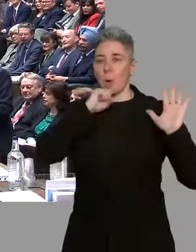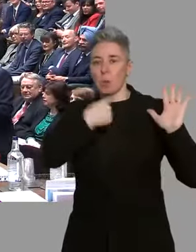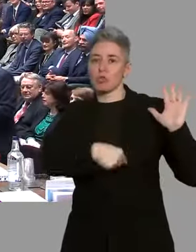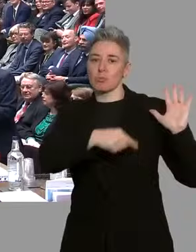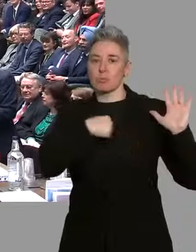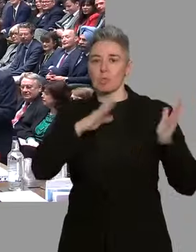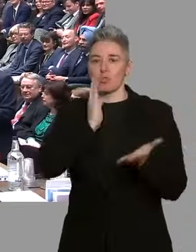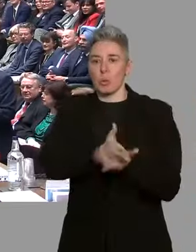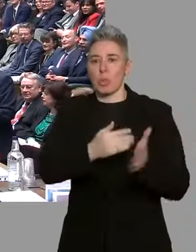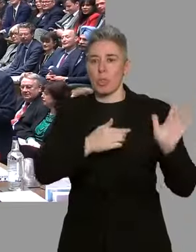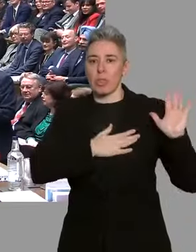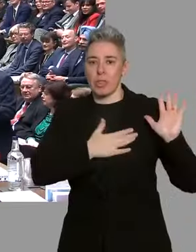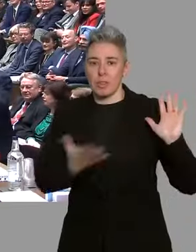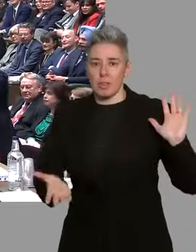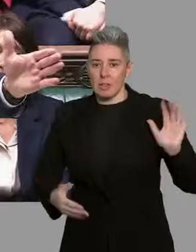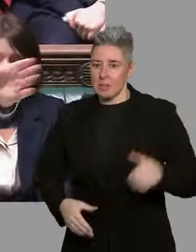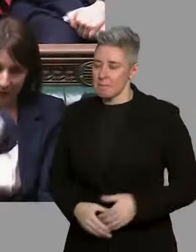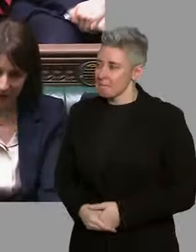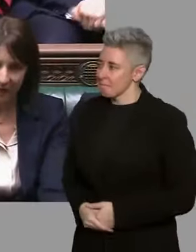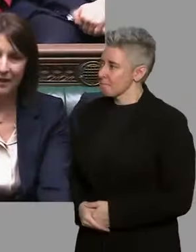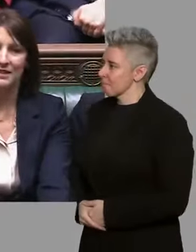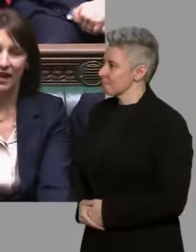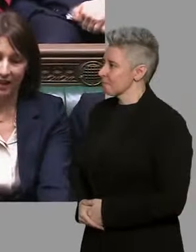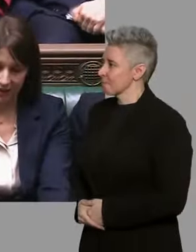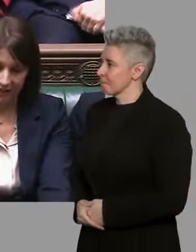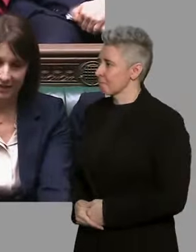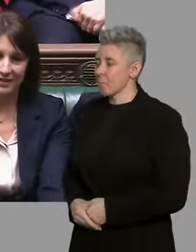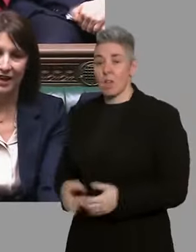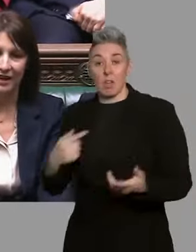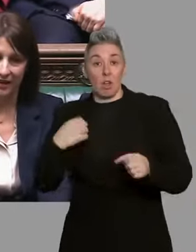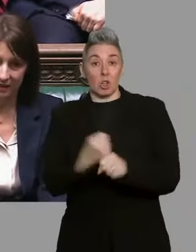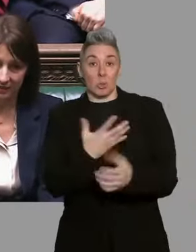I'll do it now. £22 billion black hole left by that.